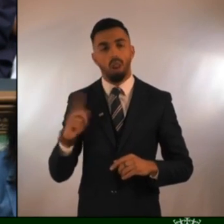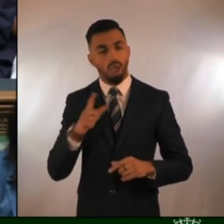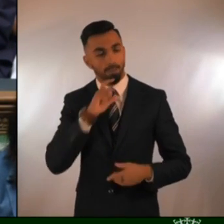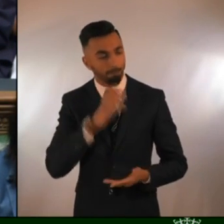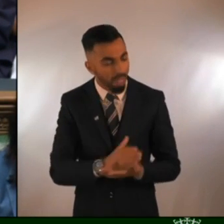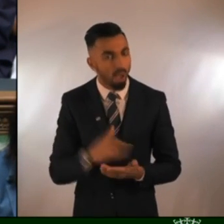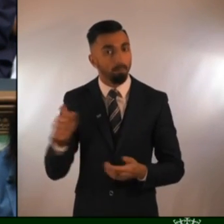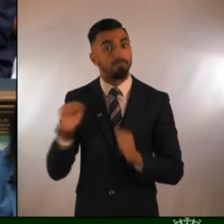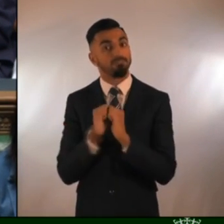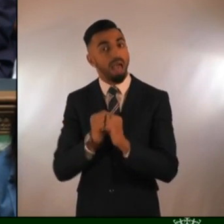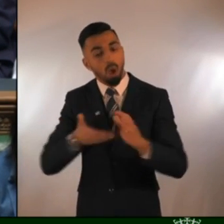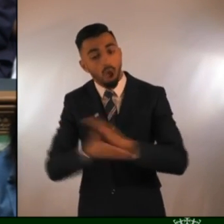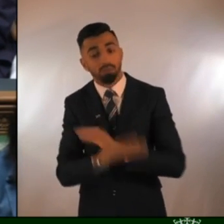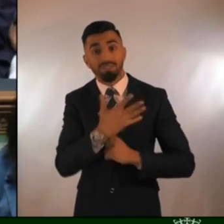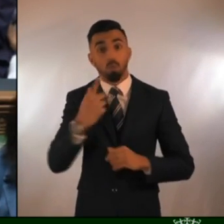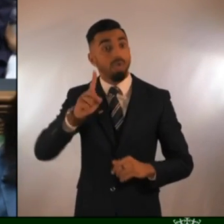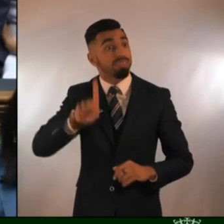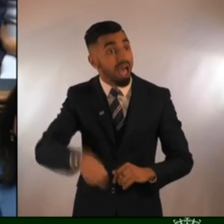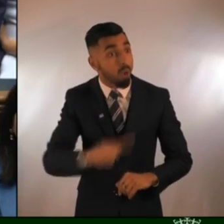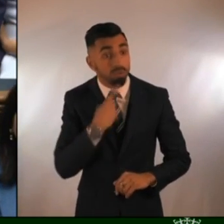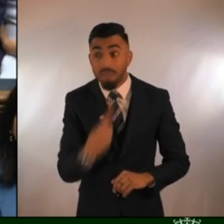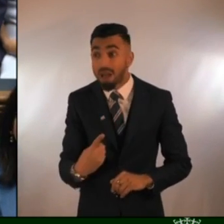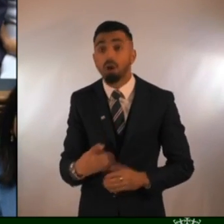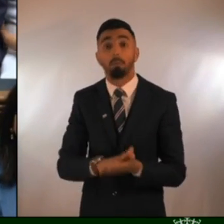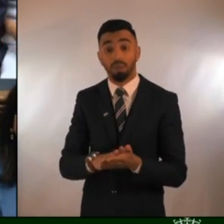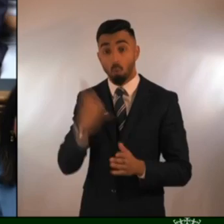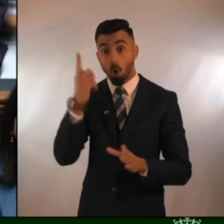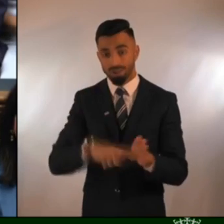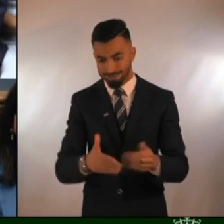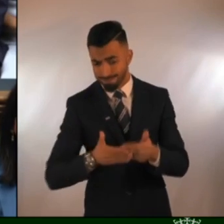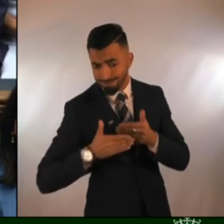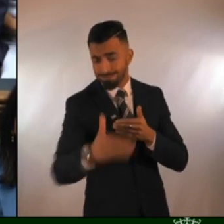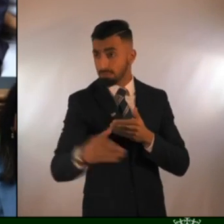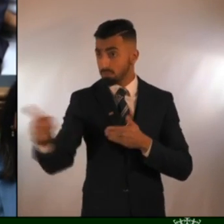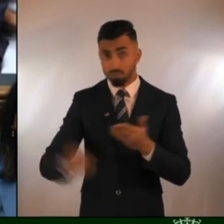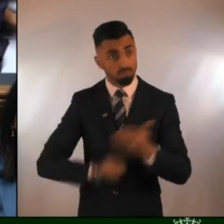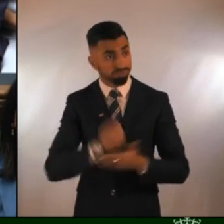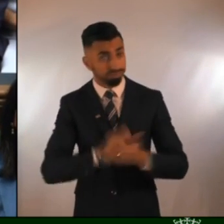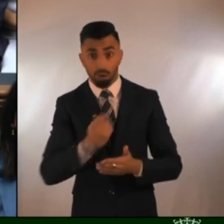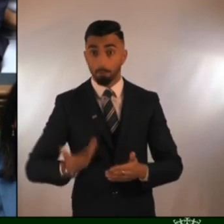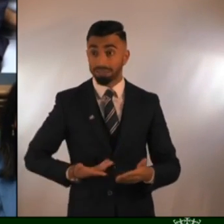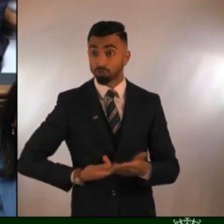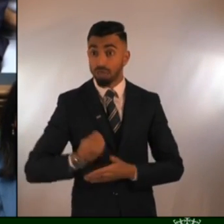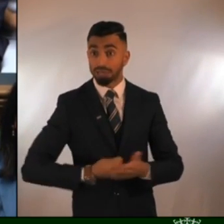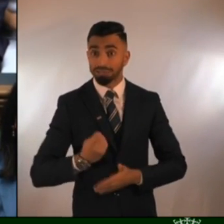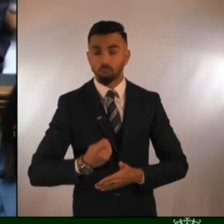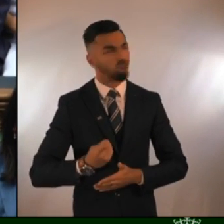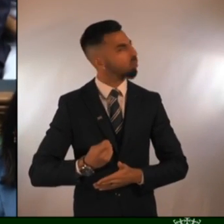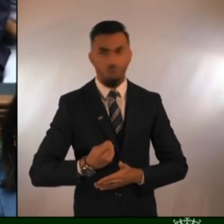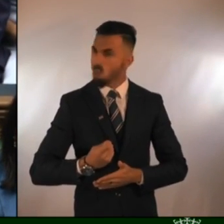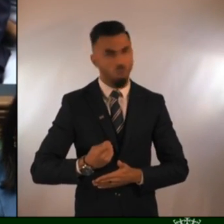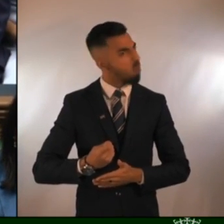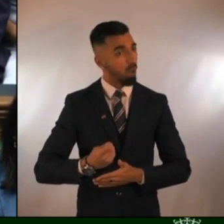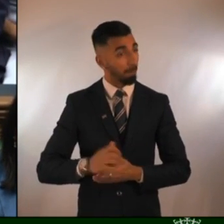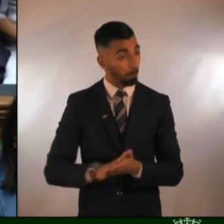will, over the next financial year, pay no business rates whatsoever. That is a tax cut worth